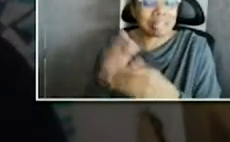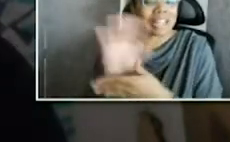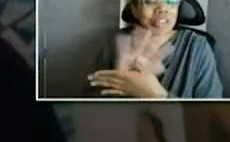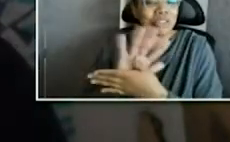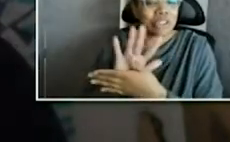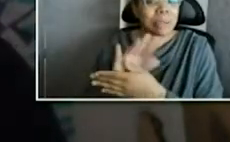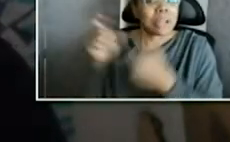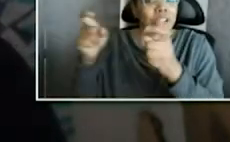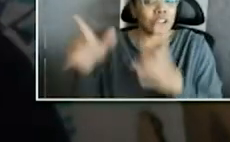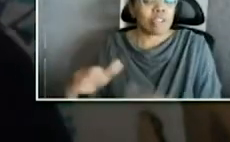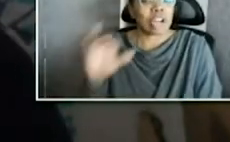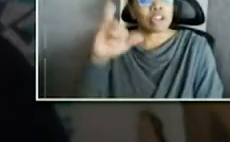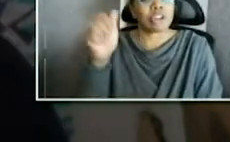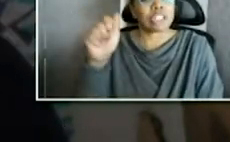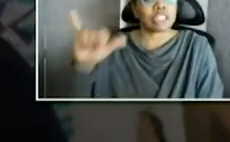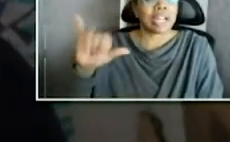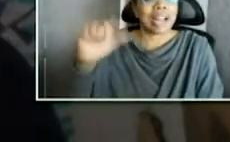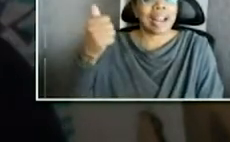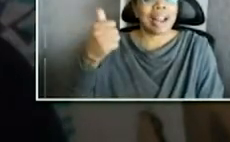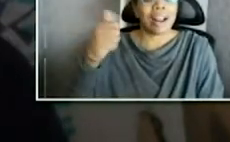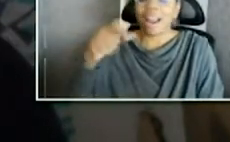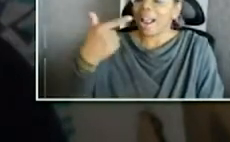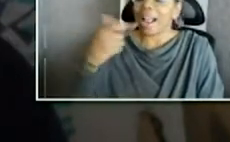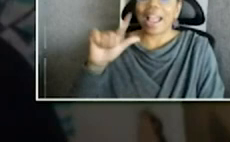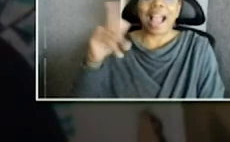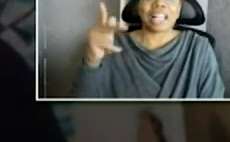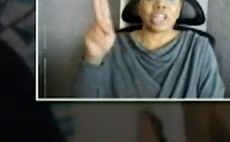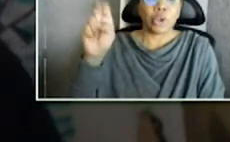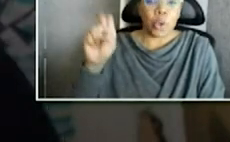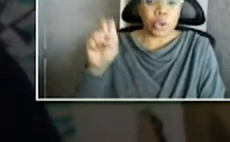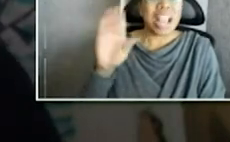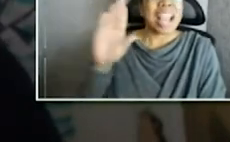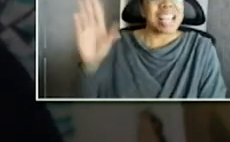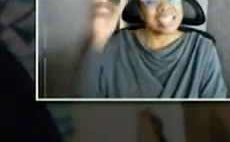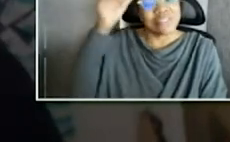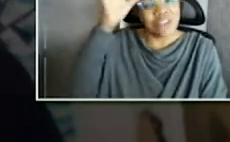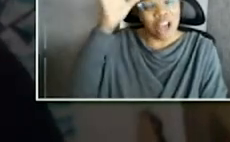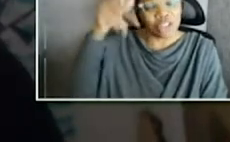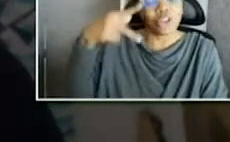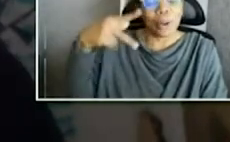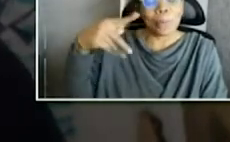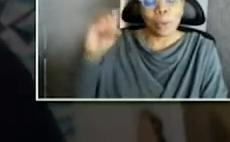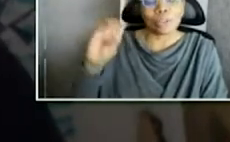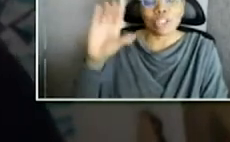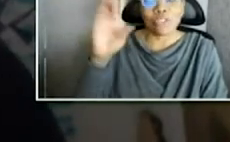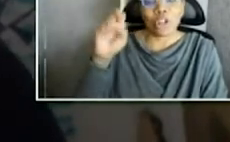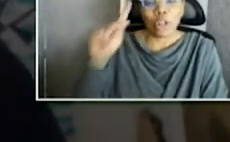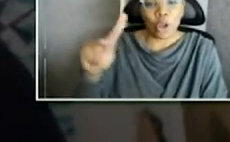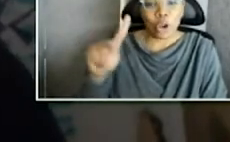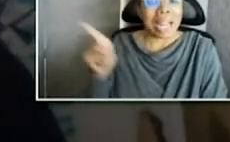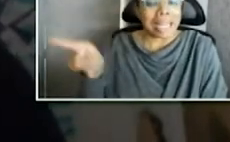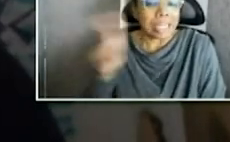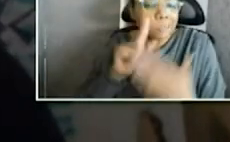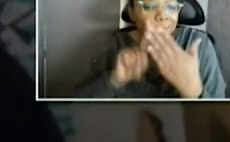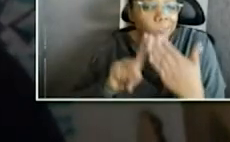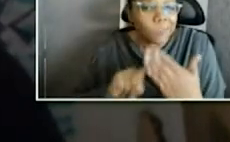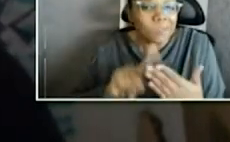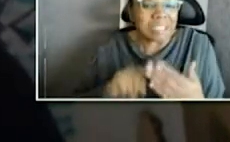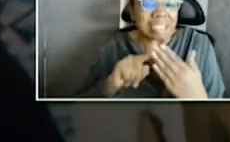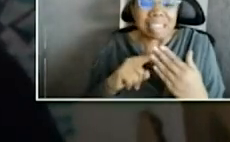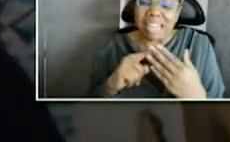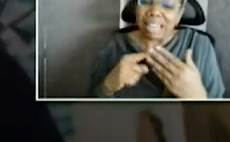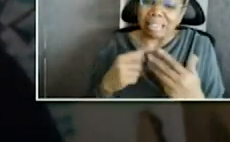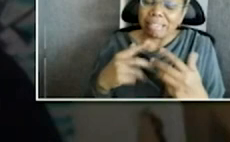son of a postal clerk. In the film, Jay investigates the dark history of the U.S. Postal Service and also documents the brave workers standing up